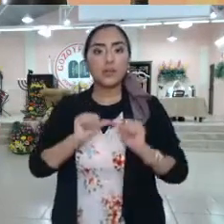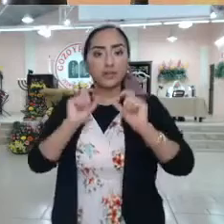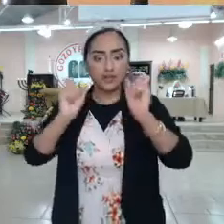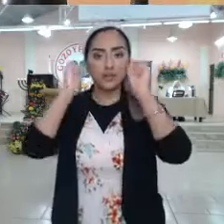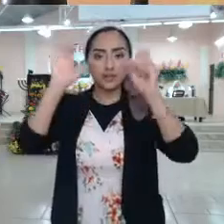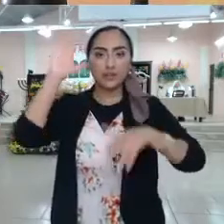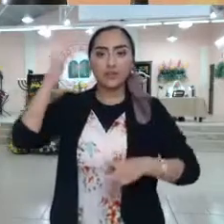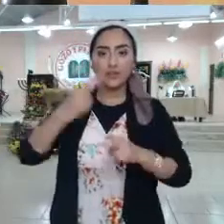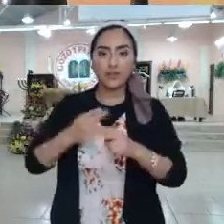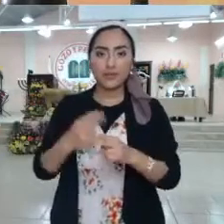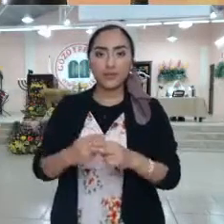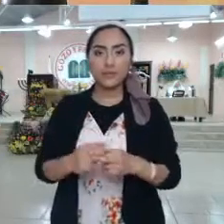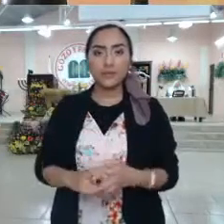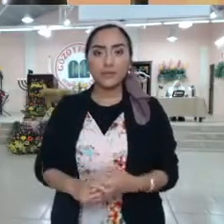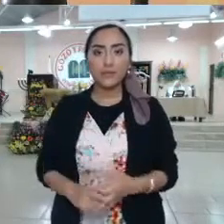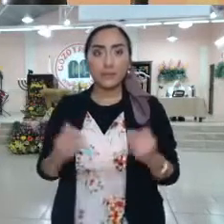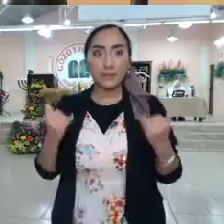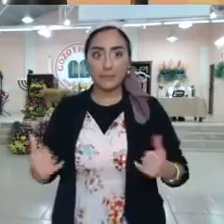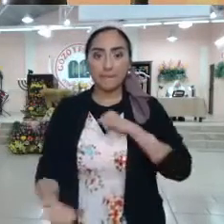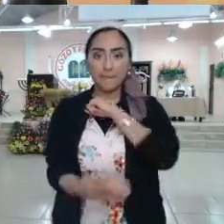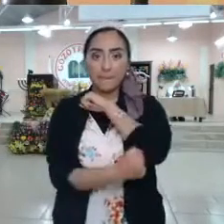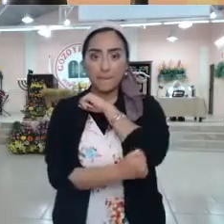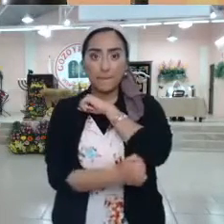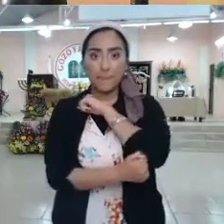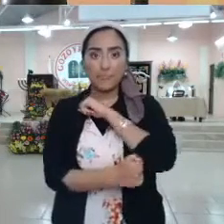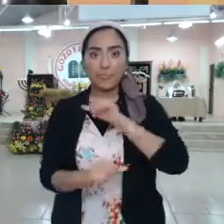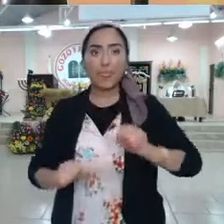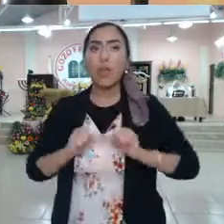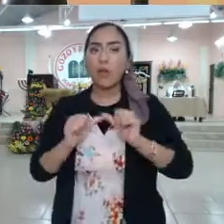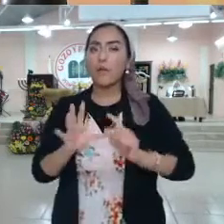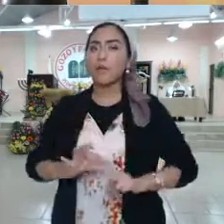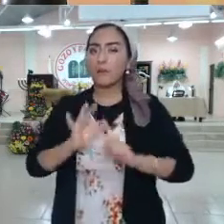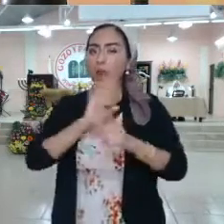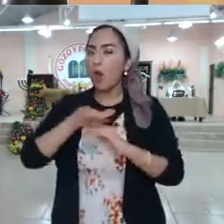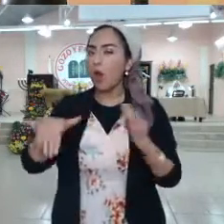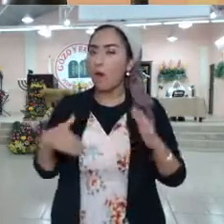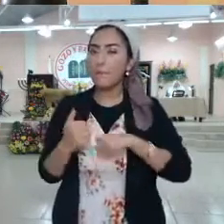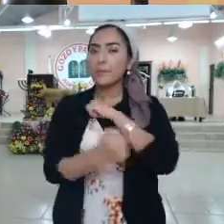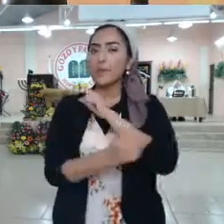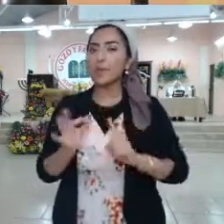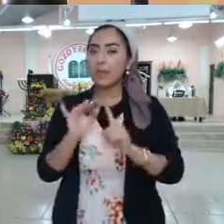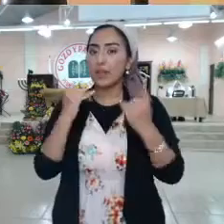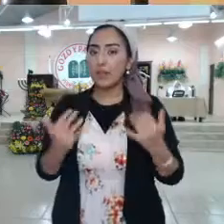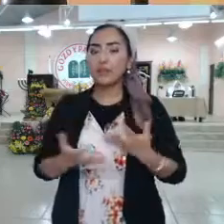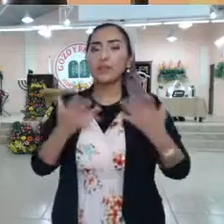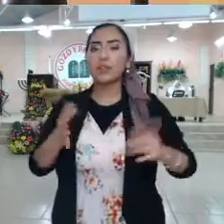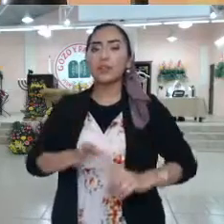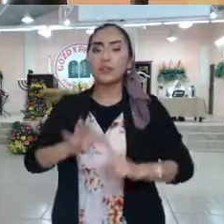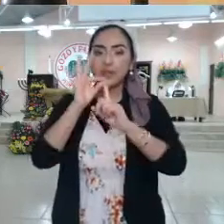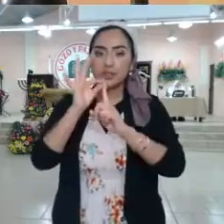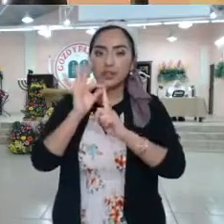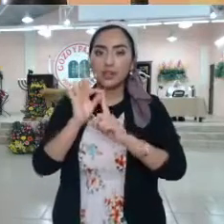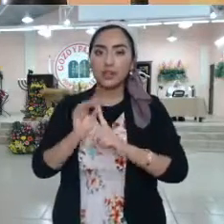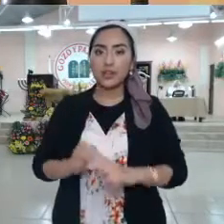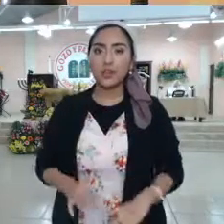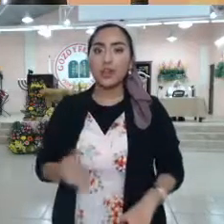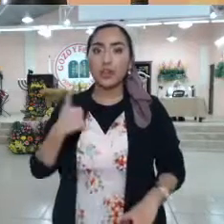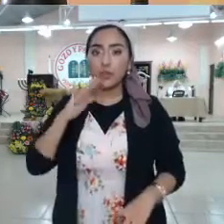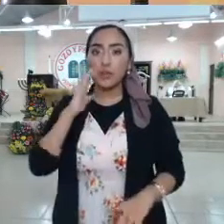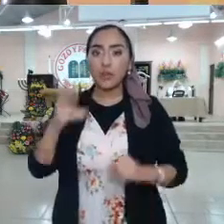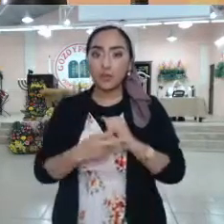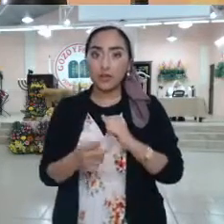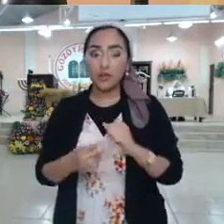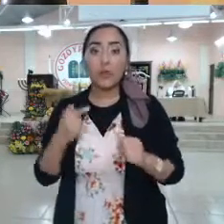keep exalting His name. This Pesach is always unique. Every Pesach is unique, but this one is